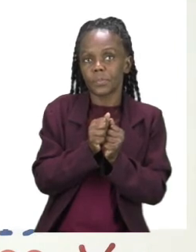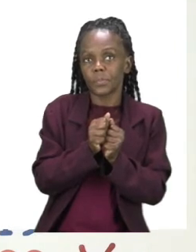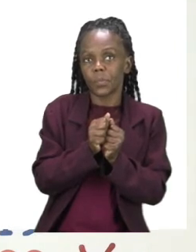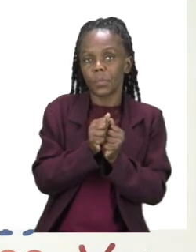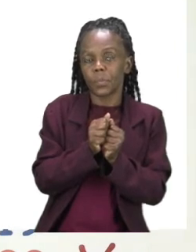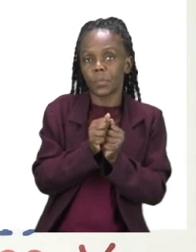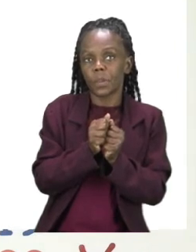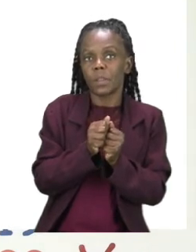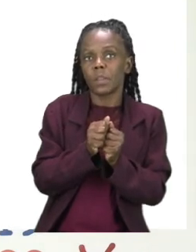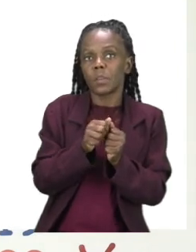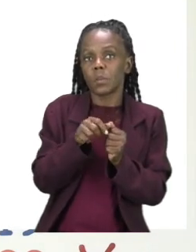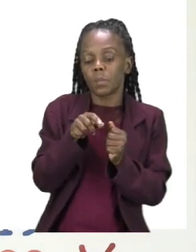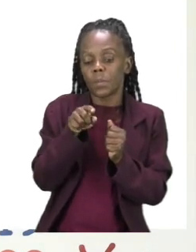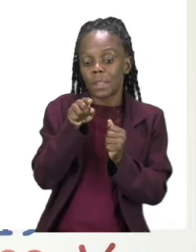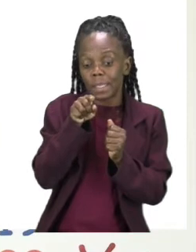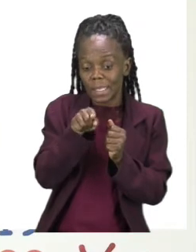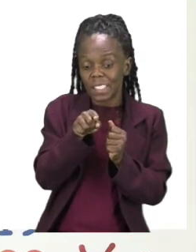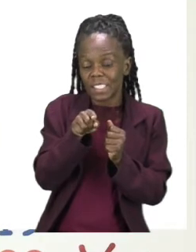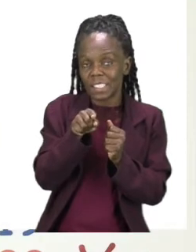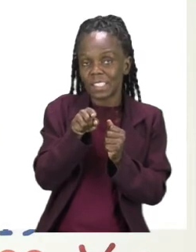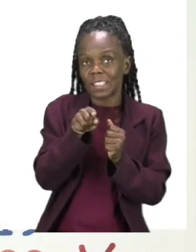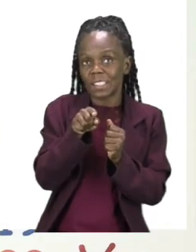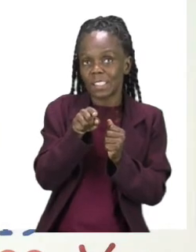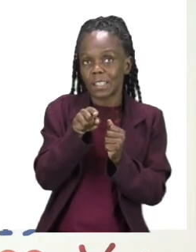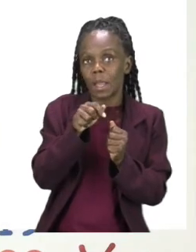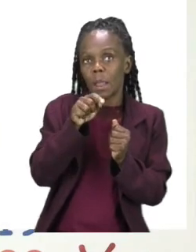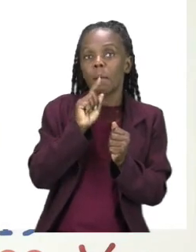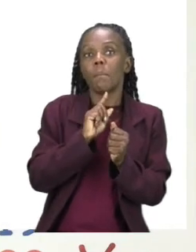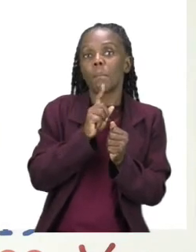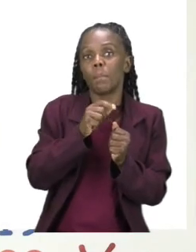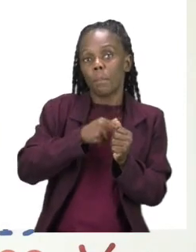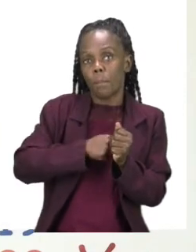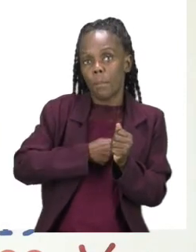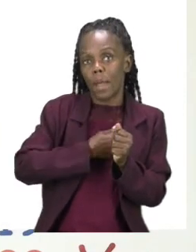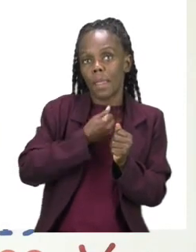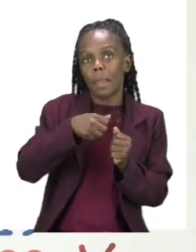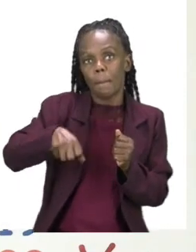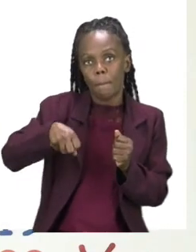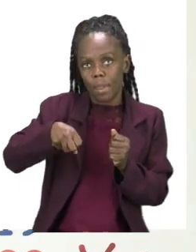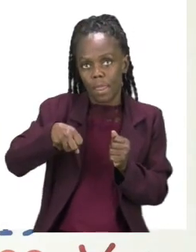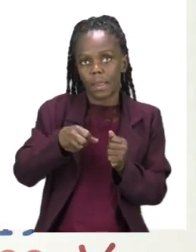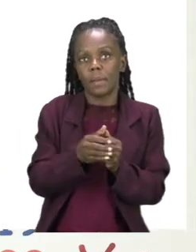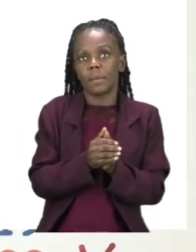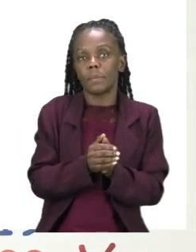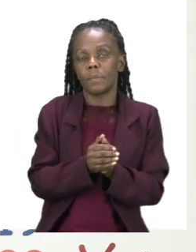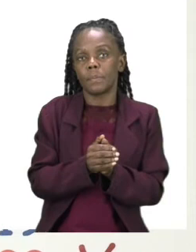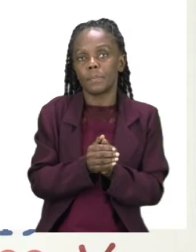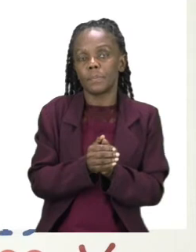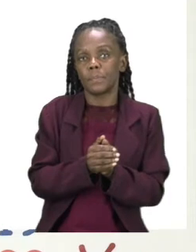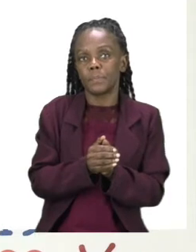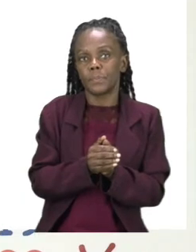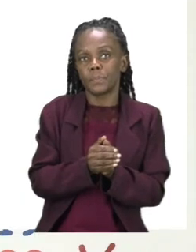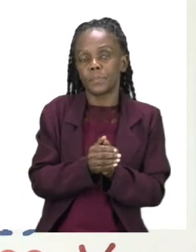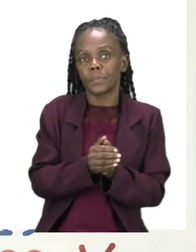now says, it is my bag. I would like you